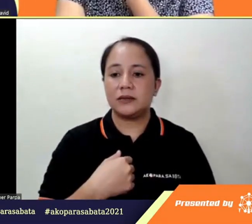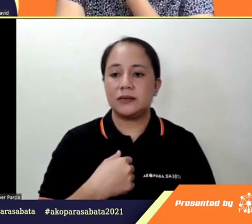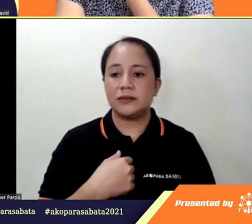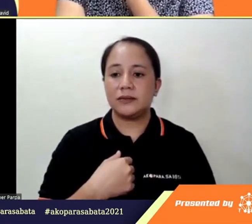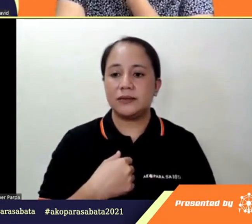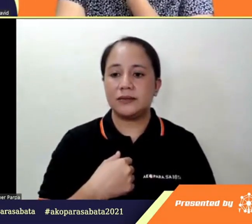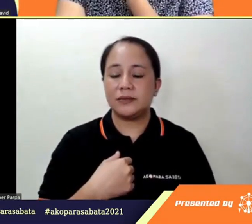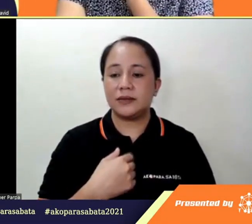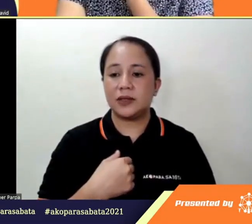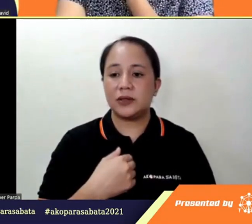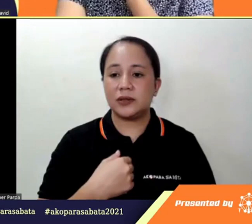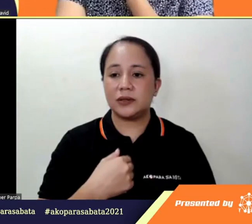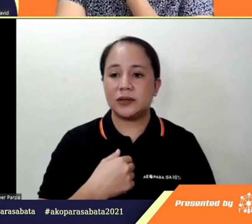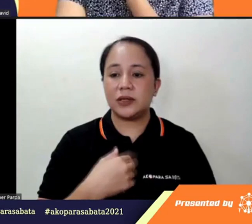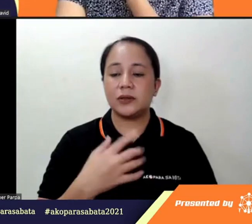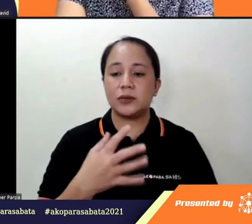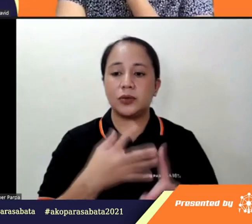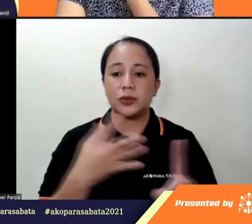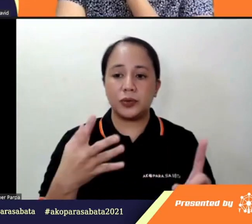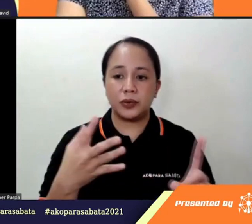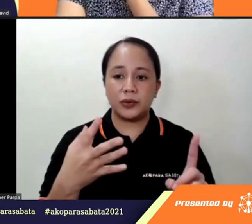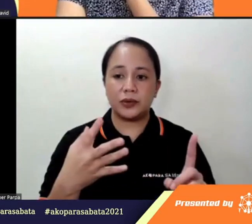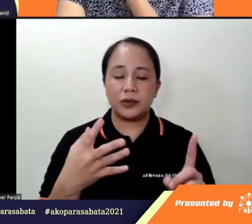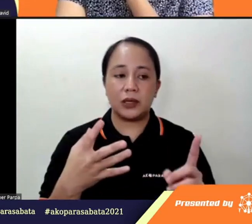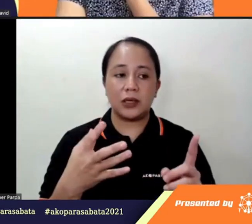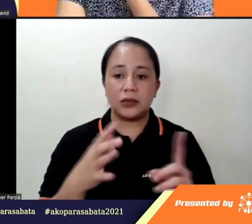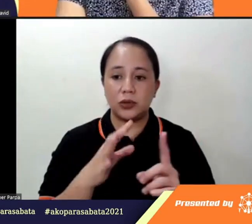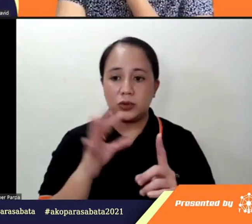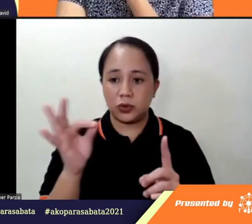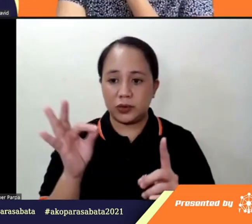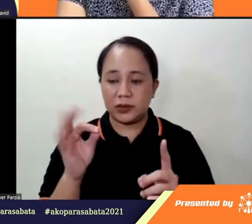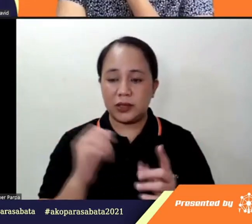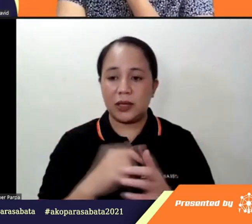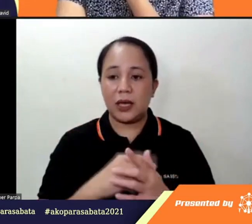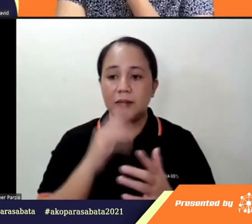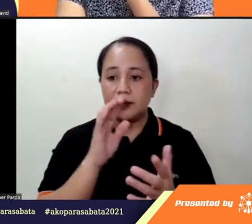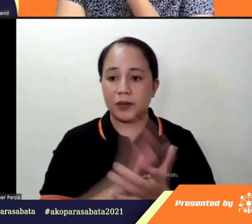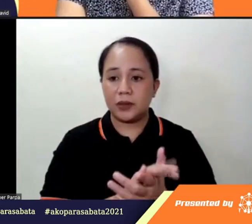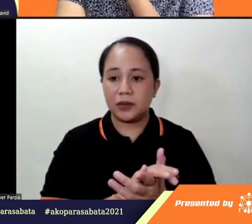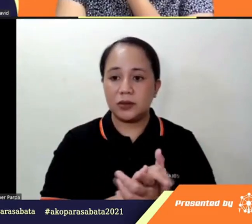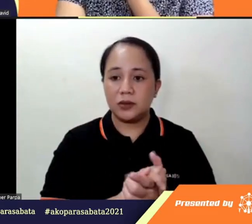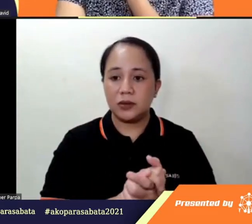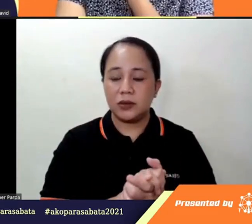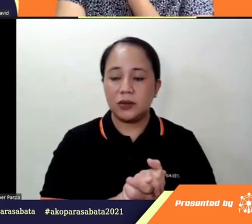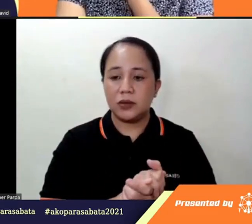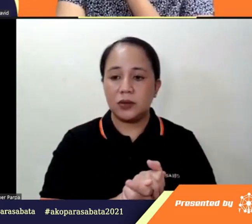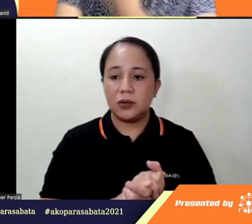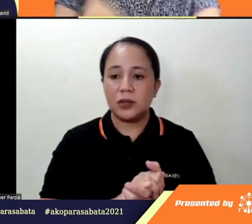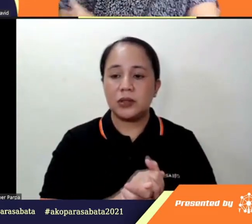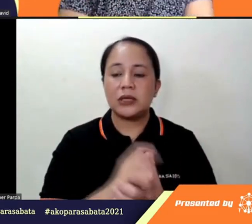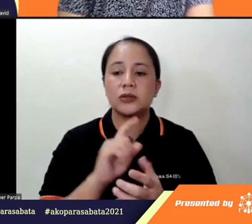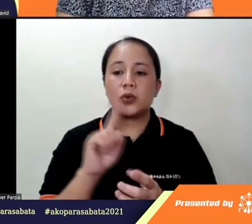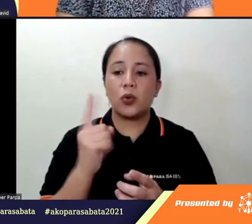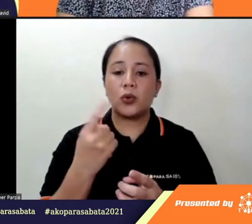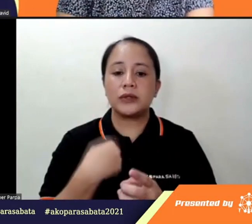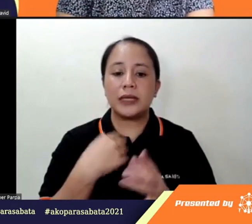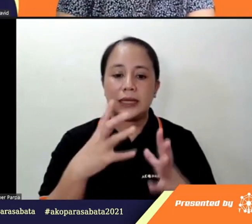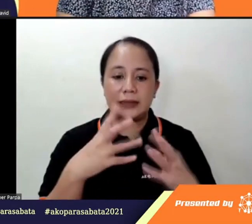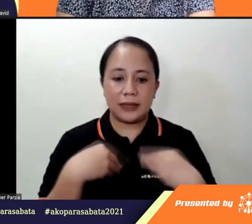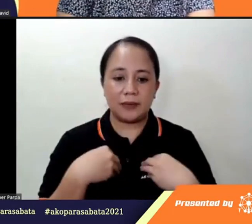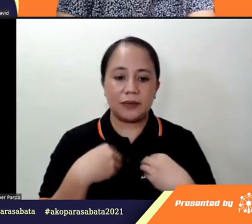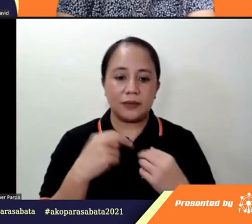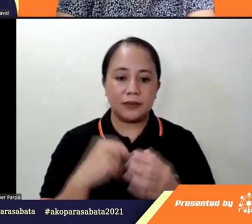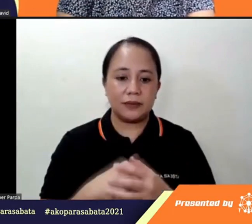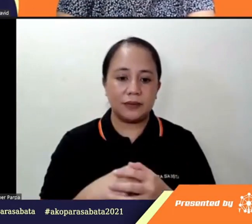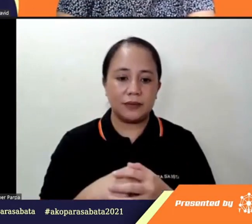a choice that you want to be. I just believe that you are. But Yeah. it's just the acceptance that you are